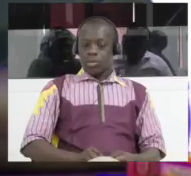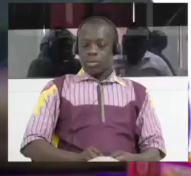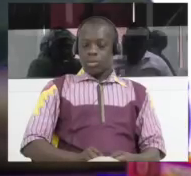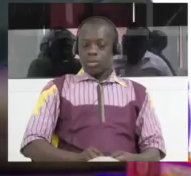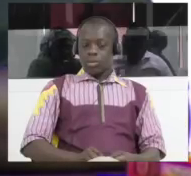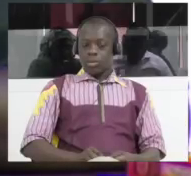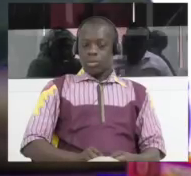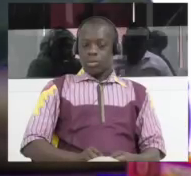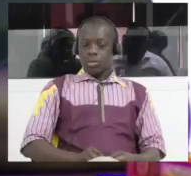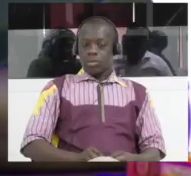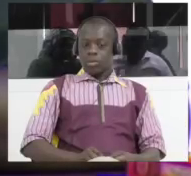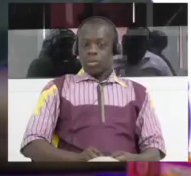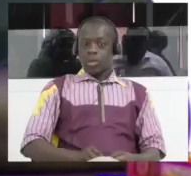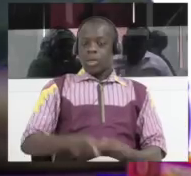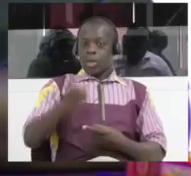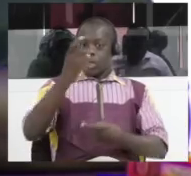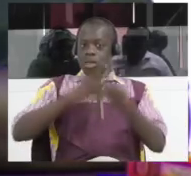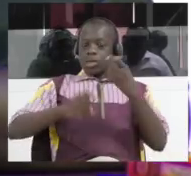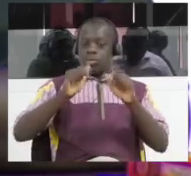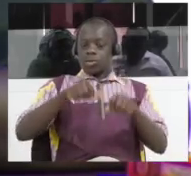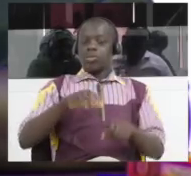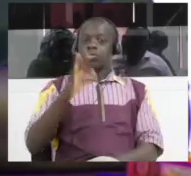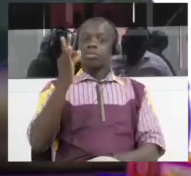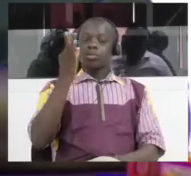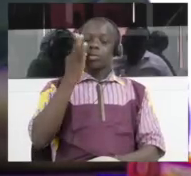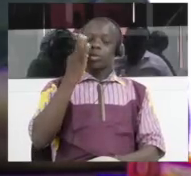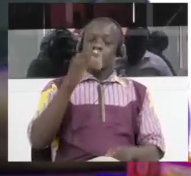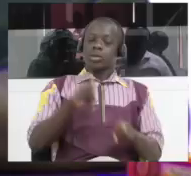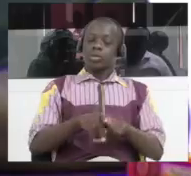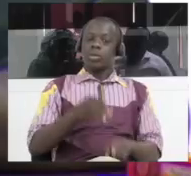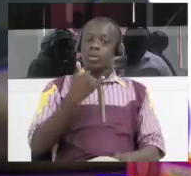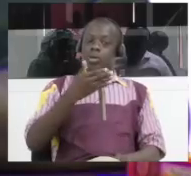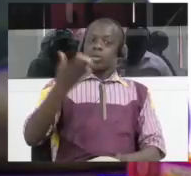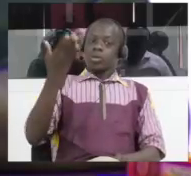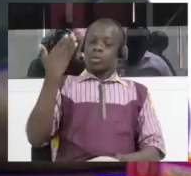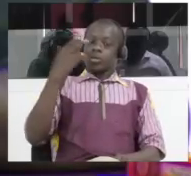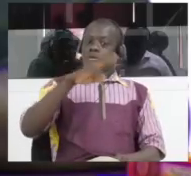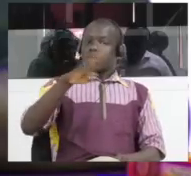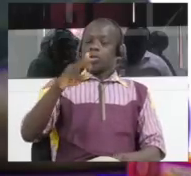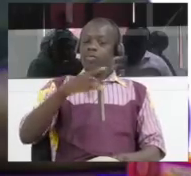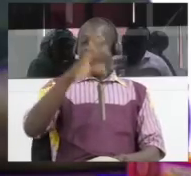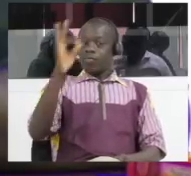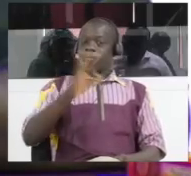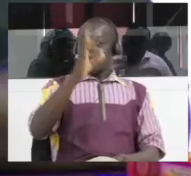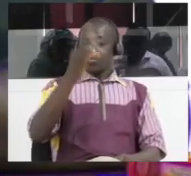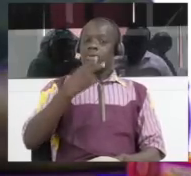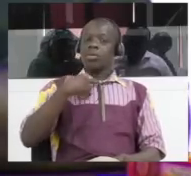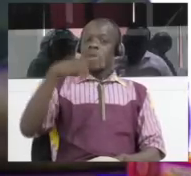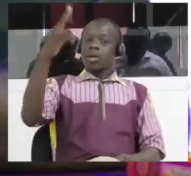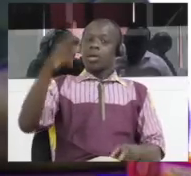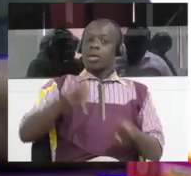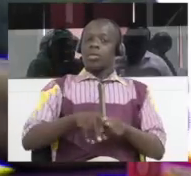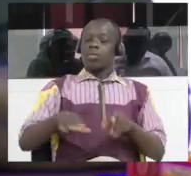Again, I would refer to my previous answer, that it was not very